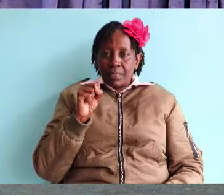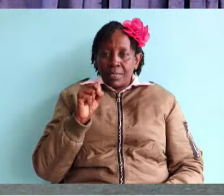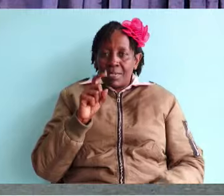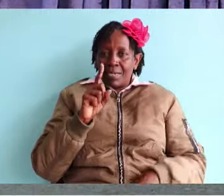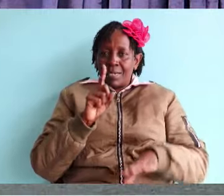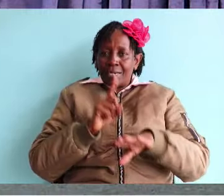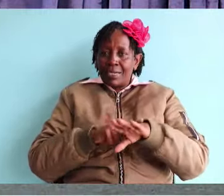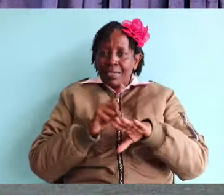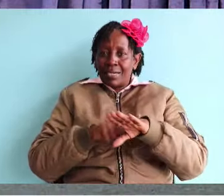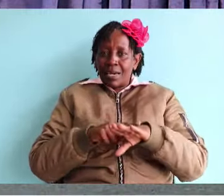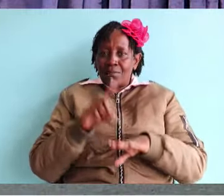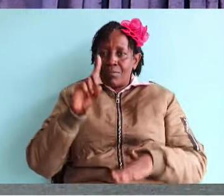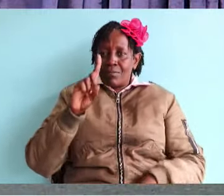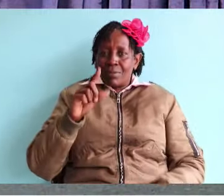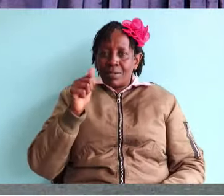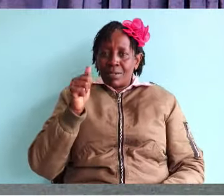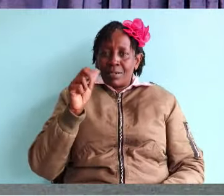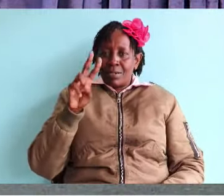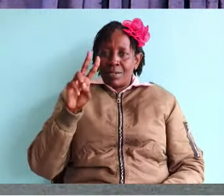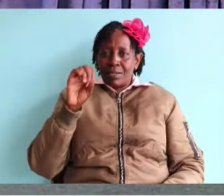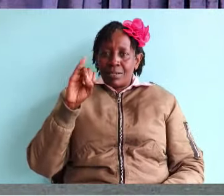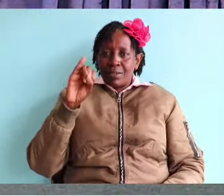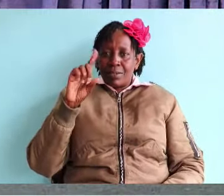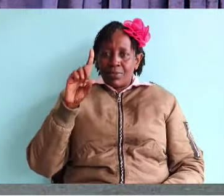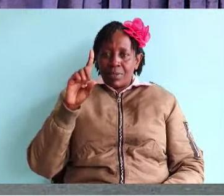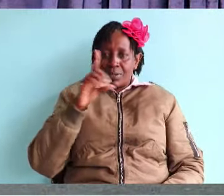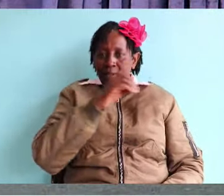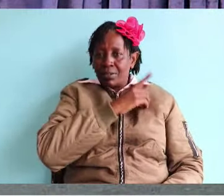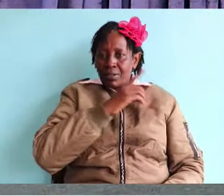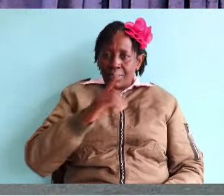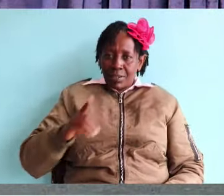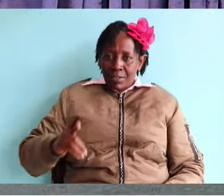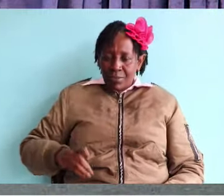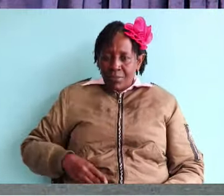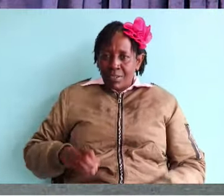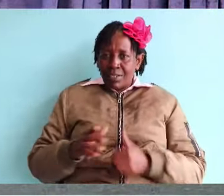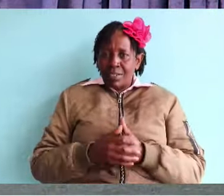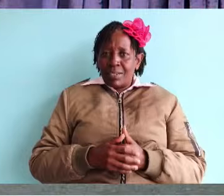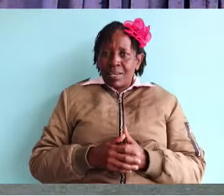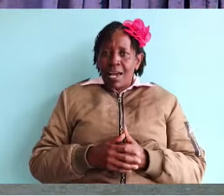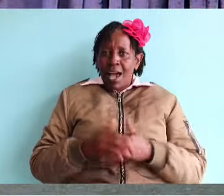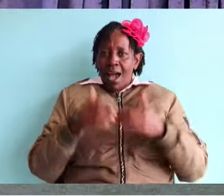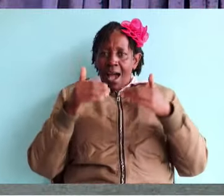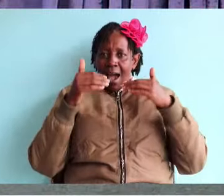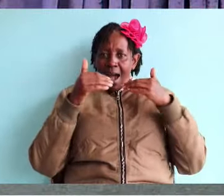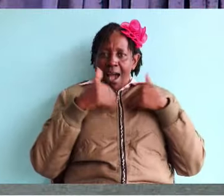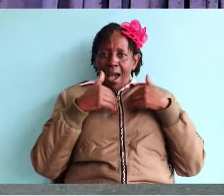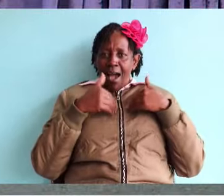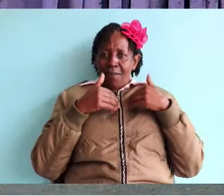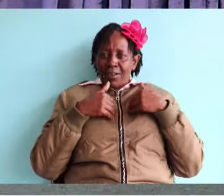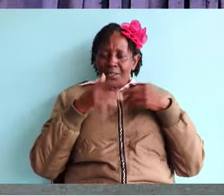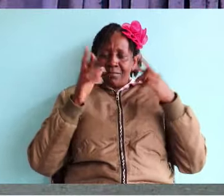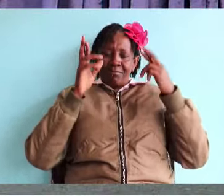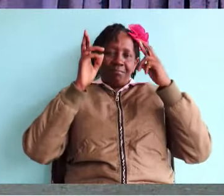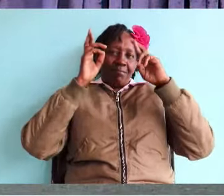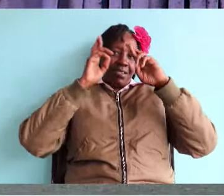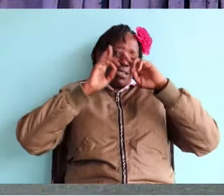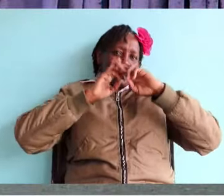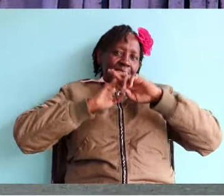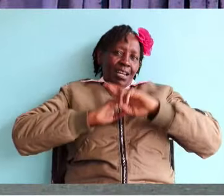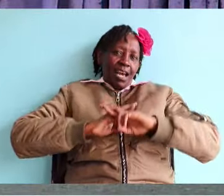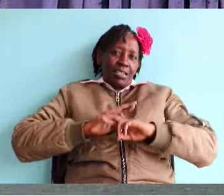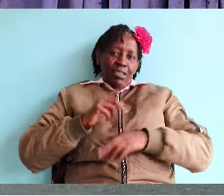took a break from going to war and he was left in the palace and he was having a time to relax and was